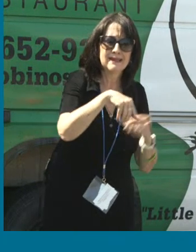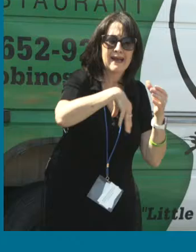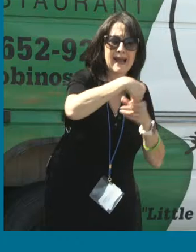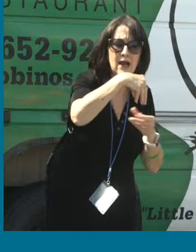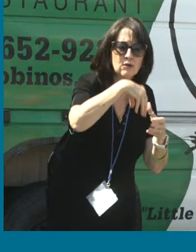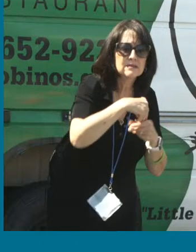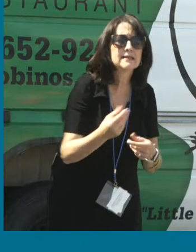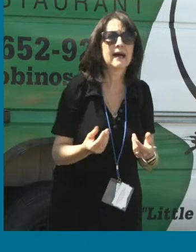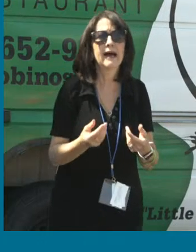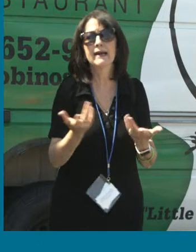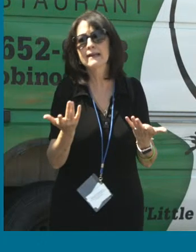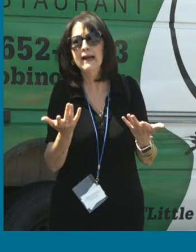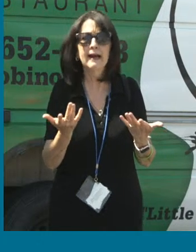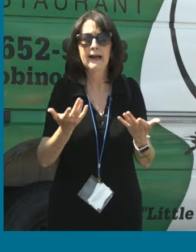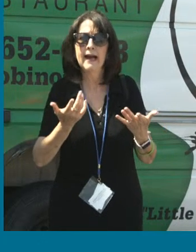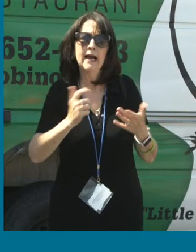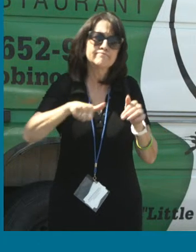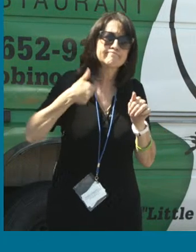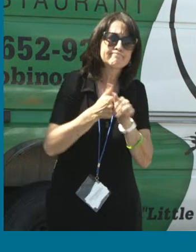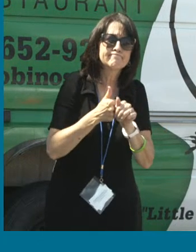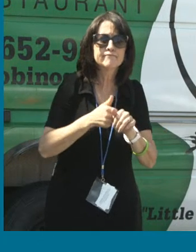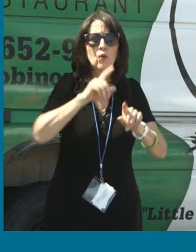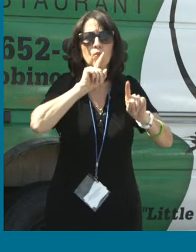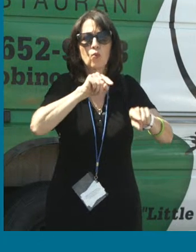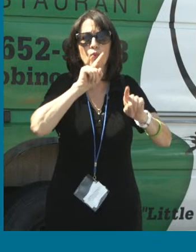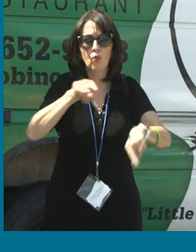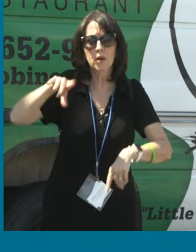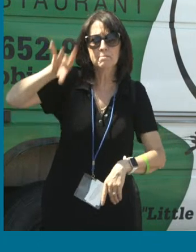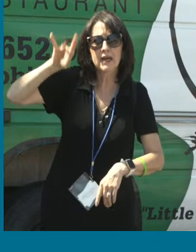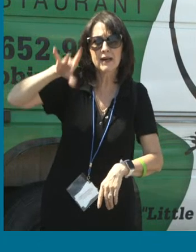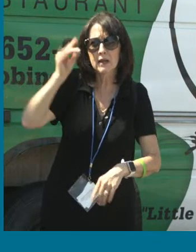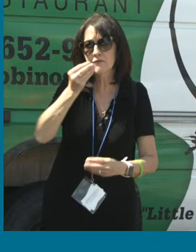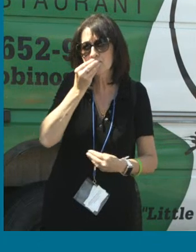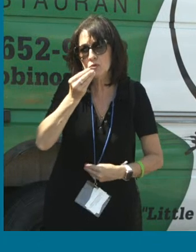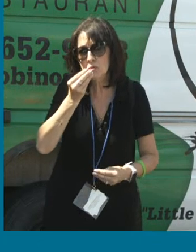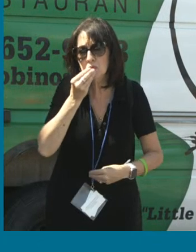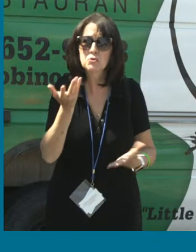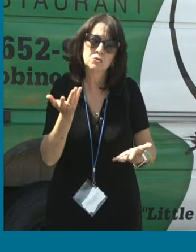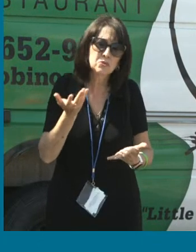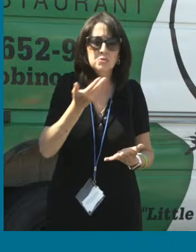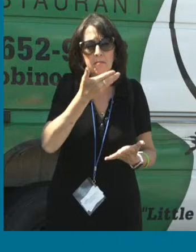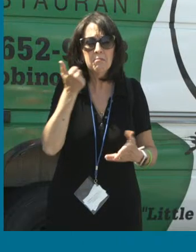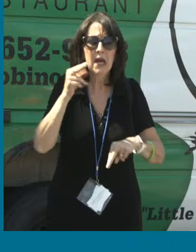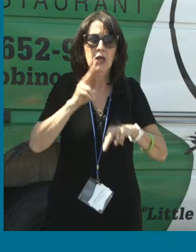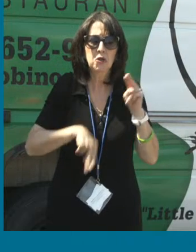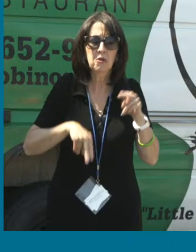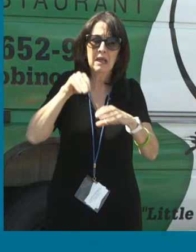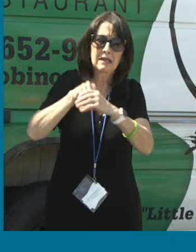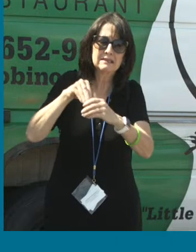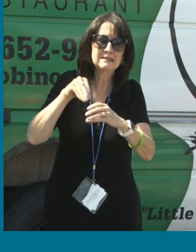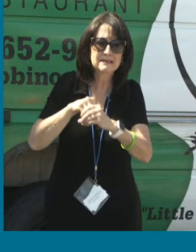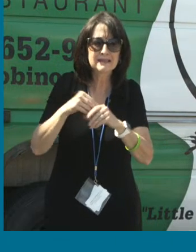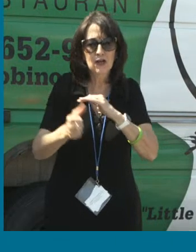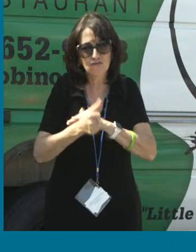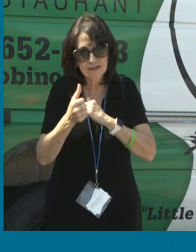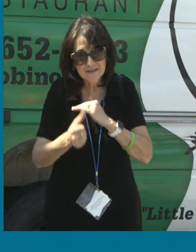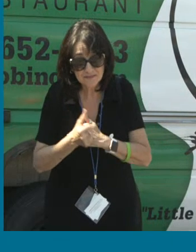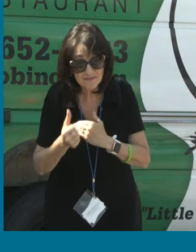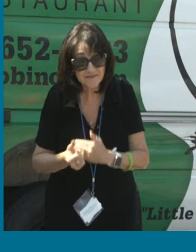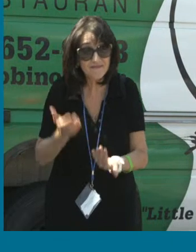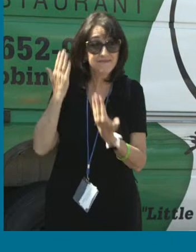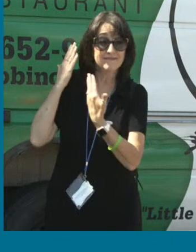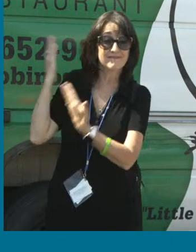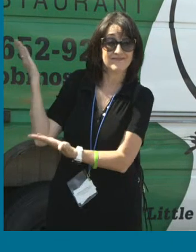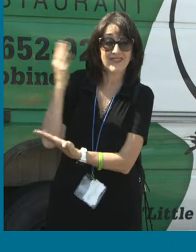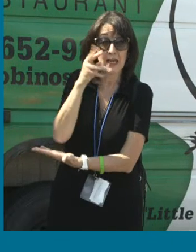food orders, all those kinds of things, with the sole purpose of helping these businesses survive. Mrs. Rubino's has